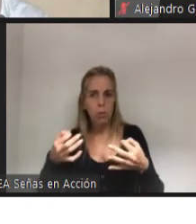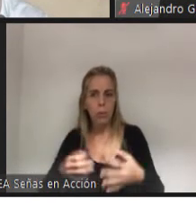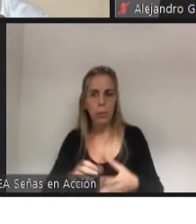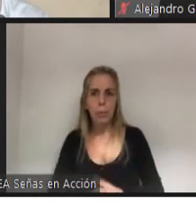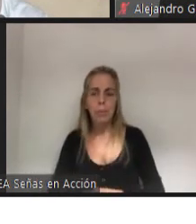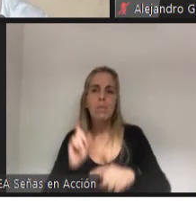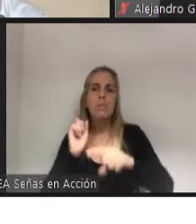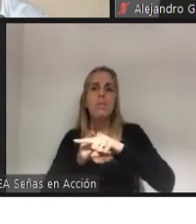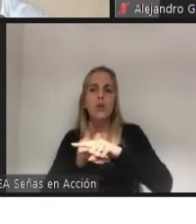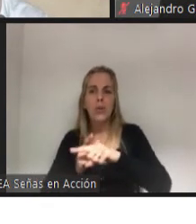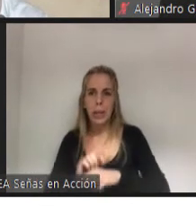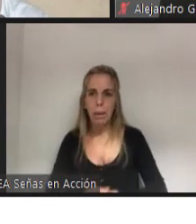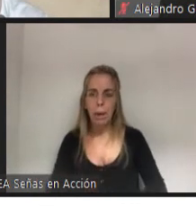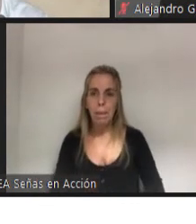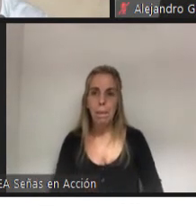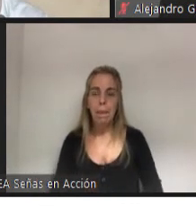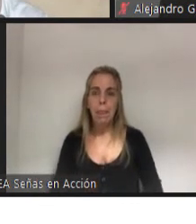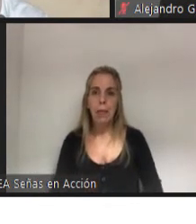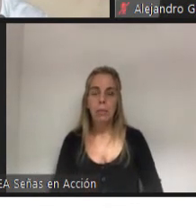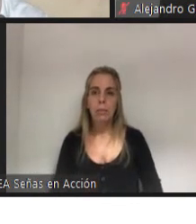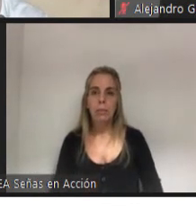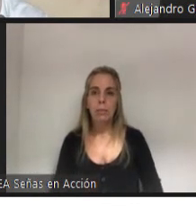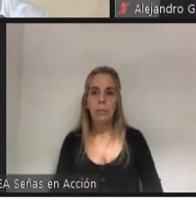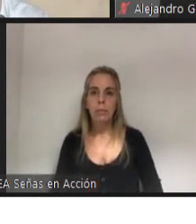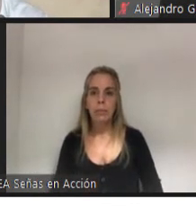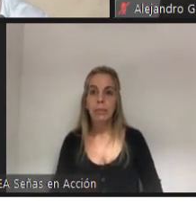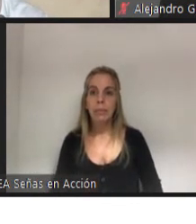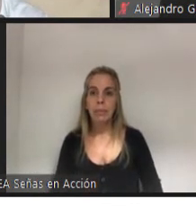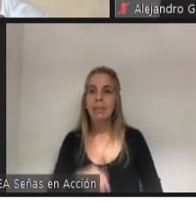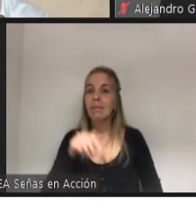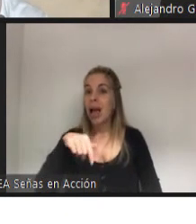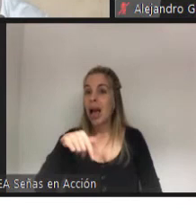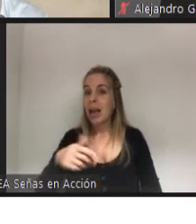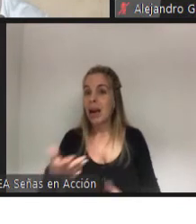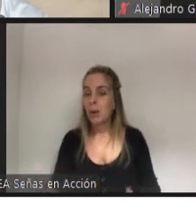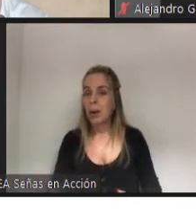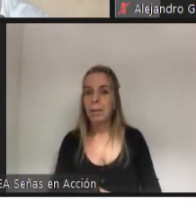very optimistic as well. And now,